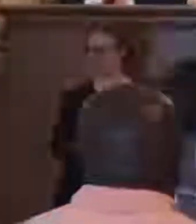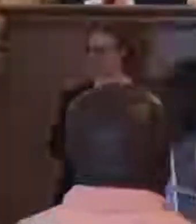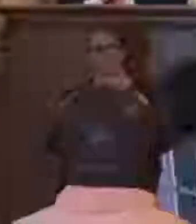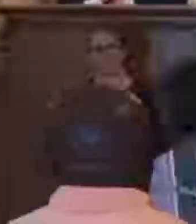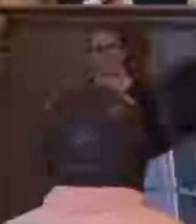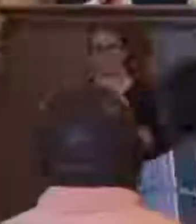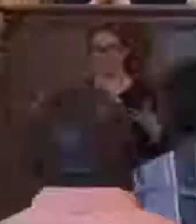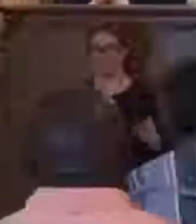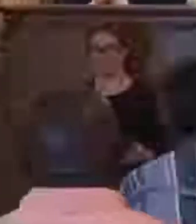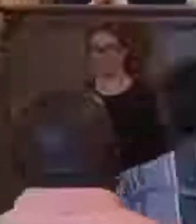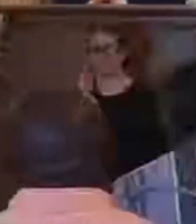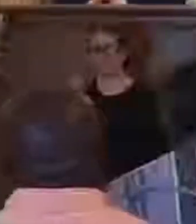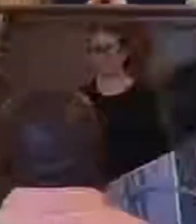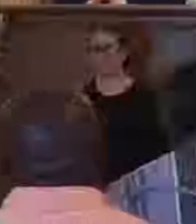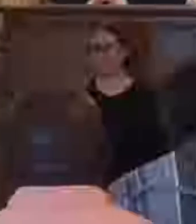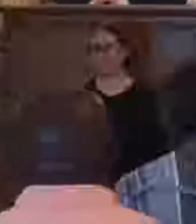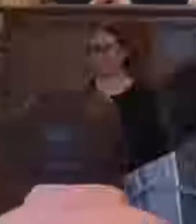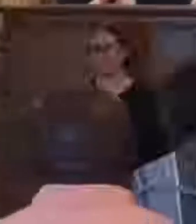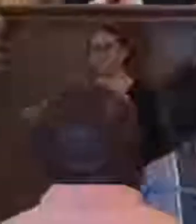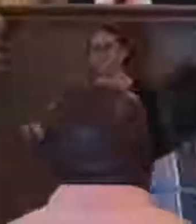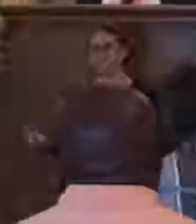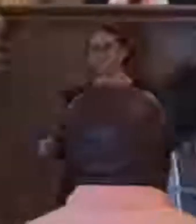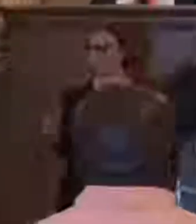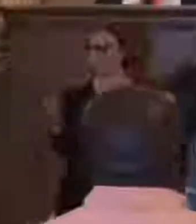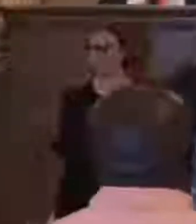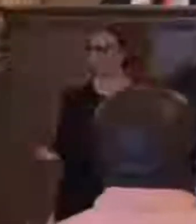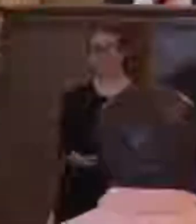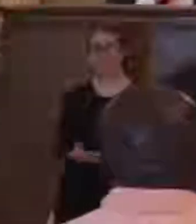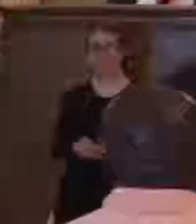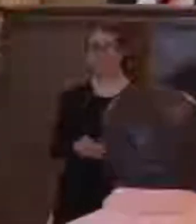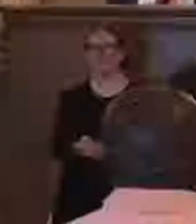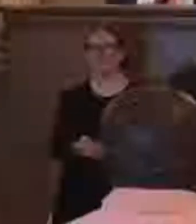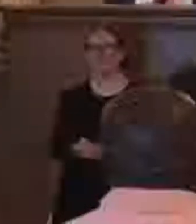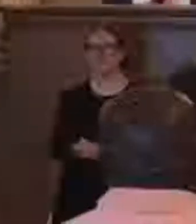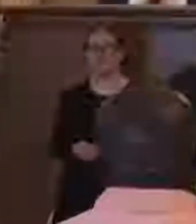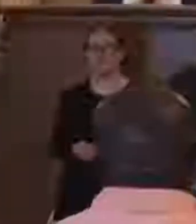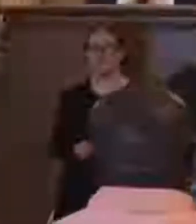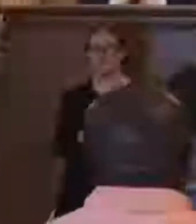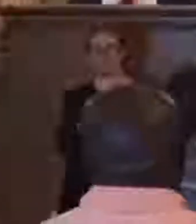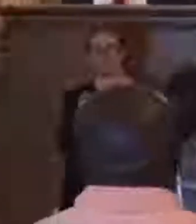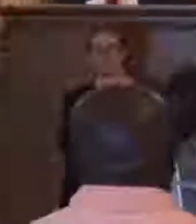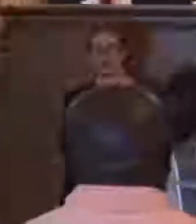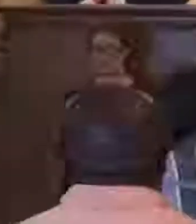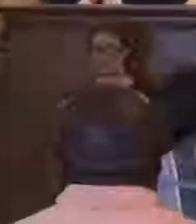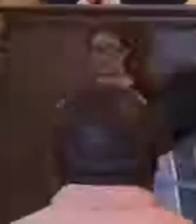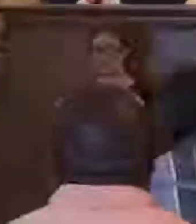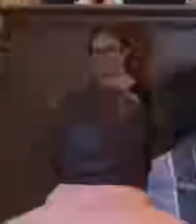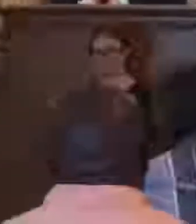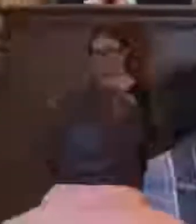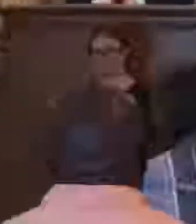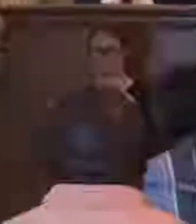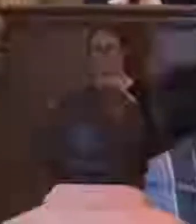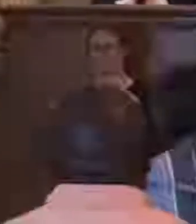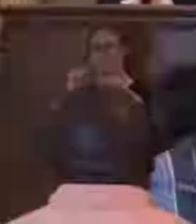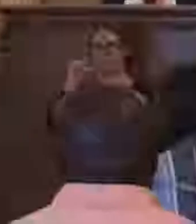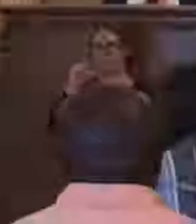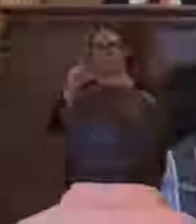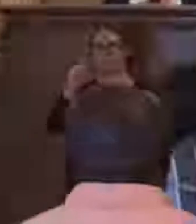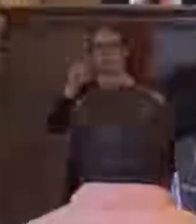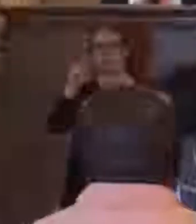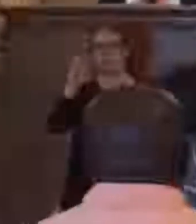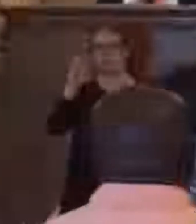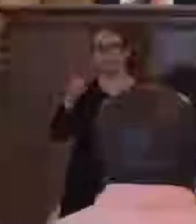willing vessels in here tonight. Amen. And if you would, get your Bibles and turn with me to Luke chapter